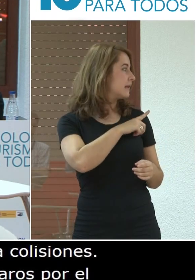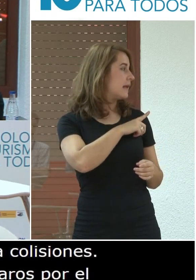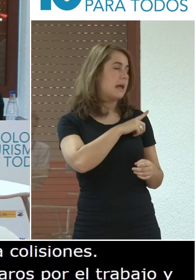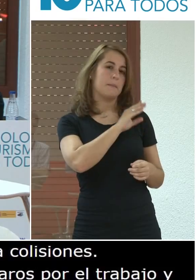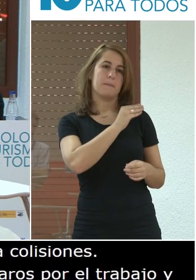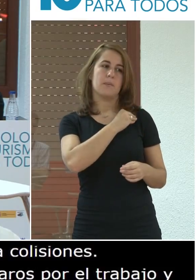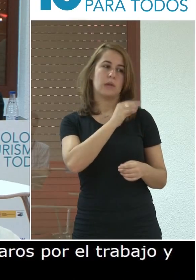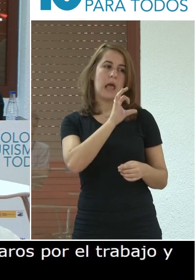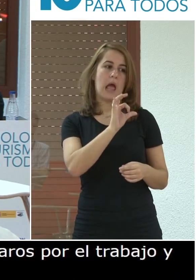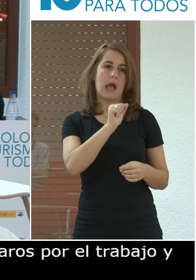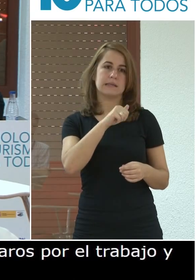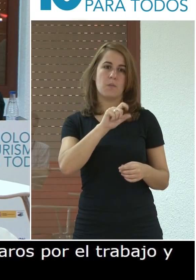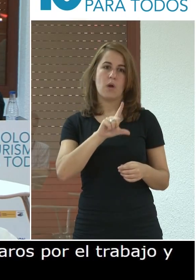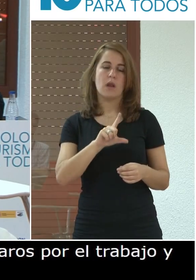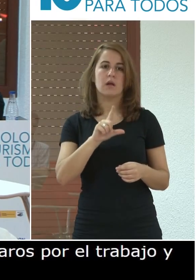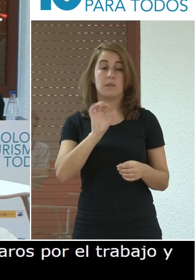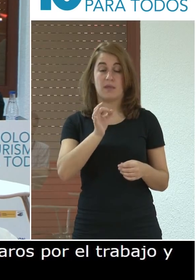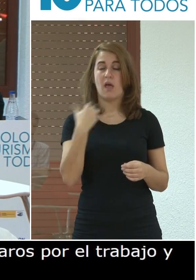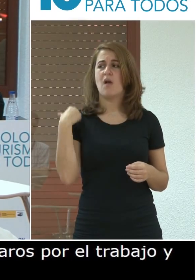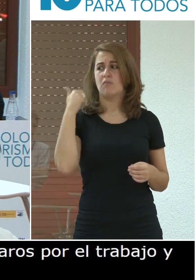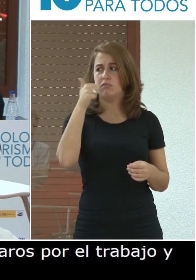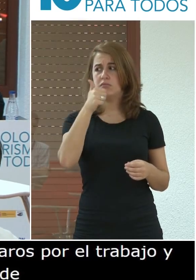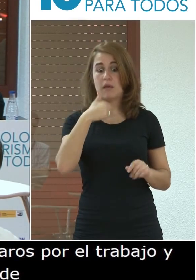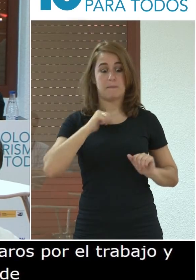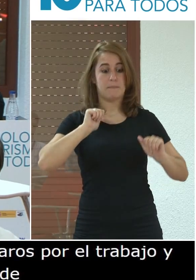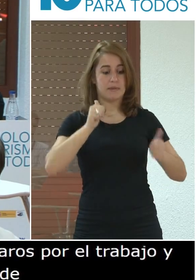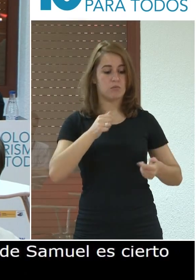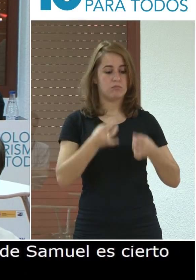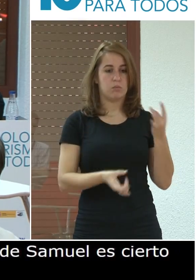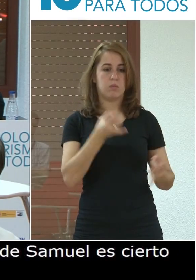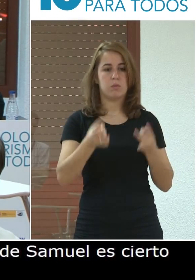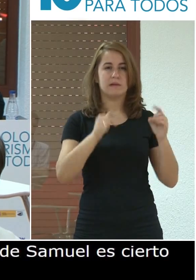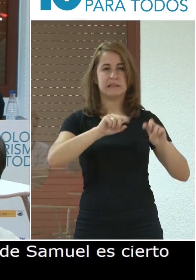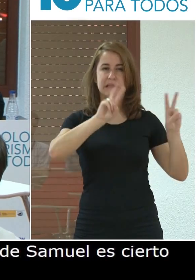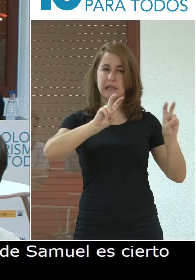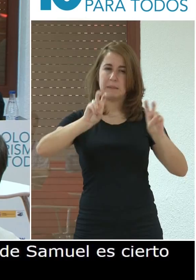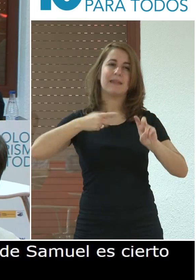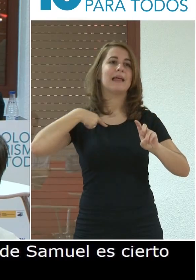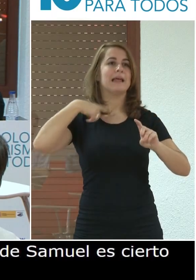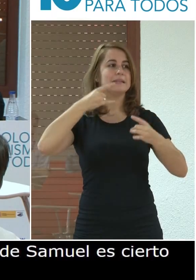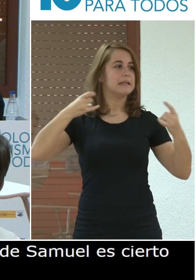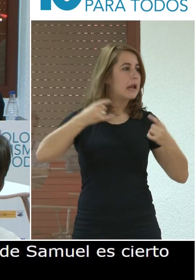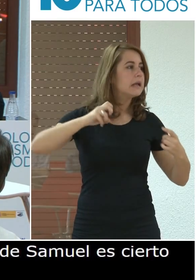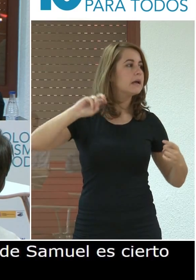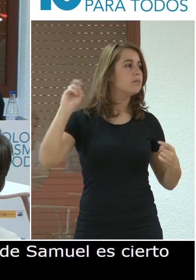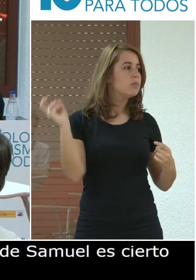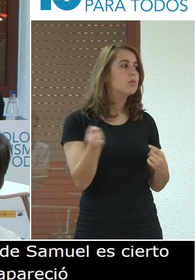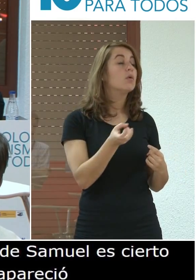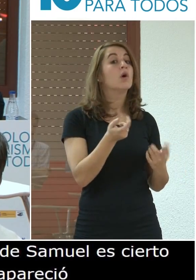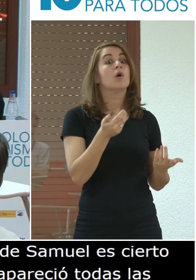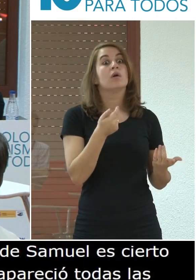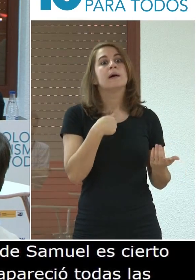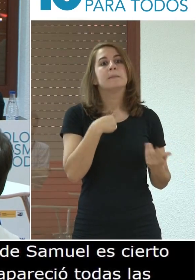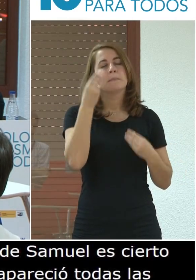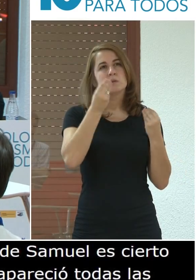And in Samuel's question, we've seen this technology for many years now, to using